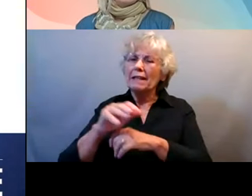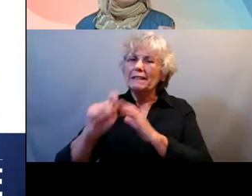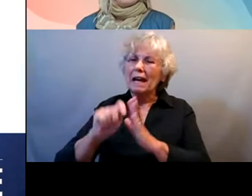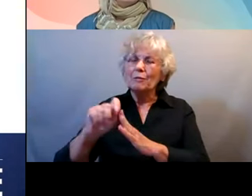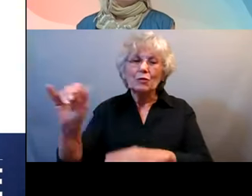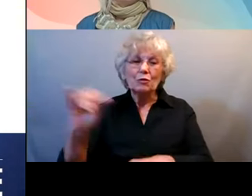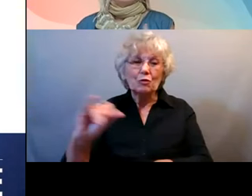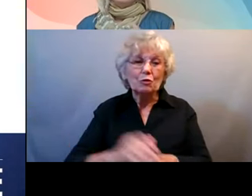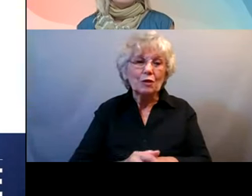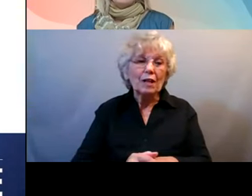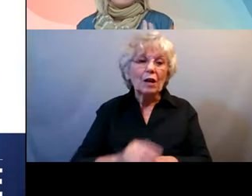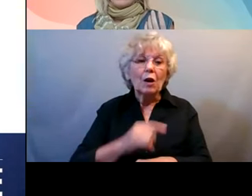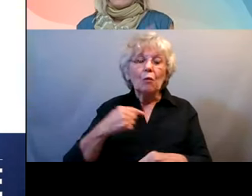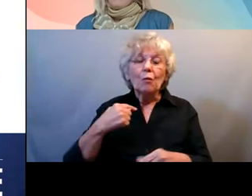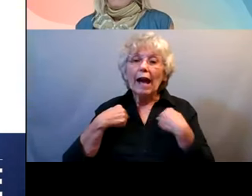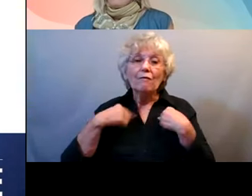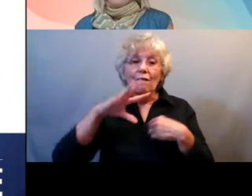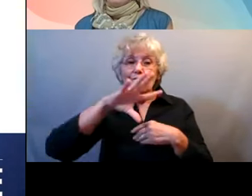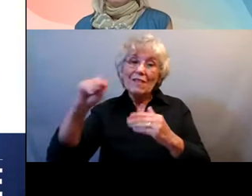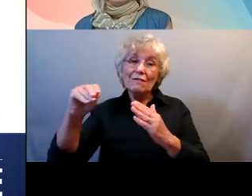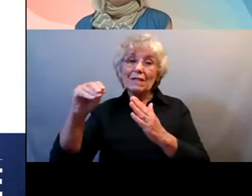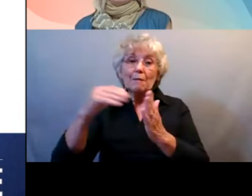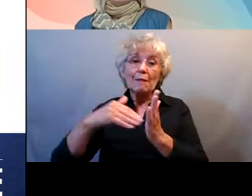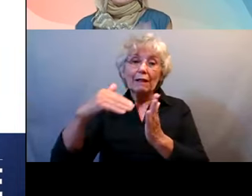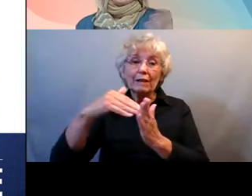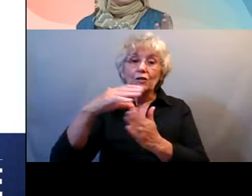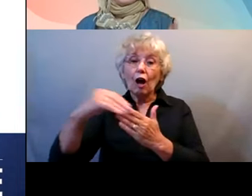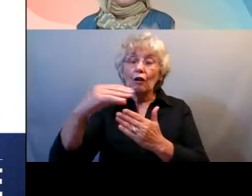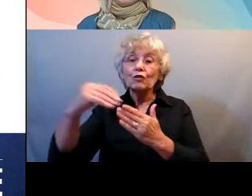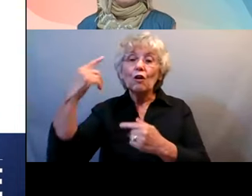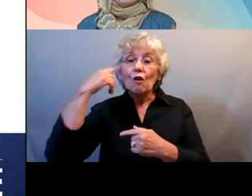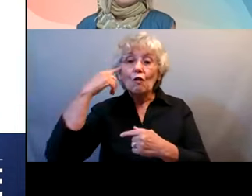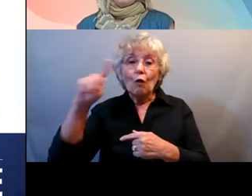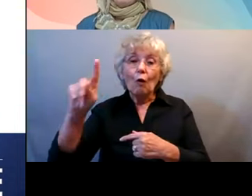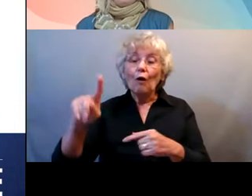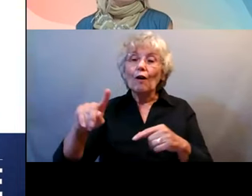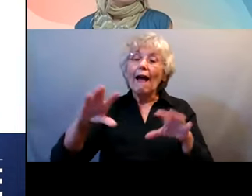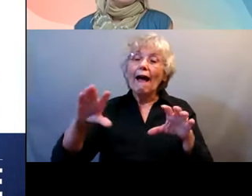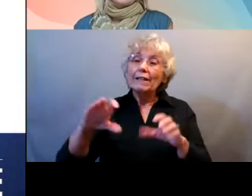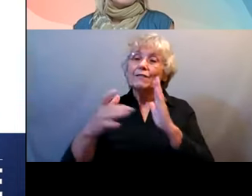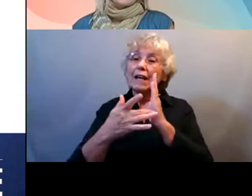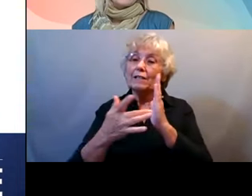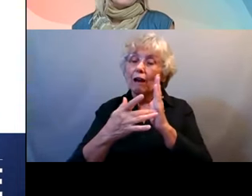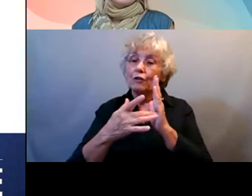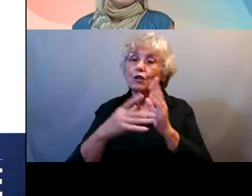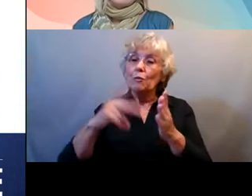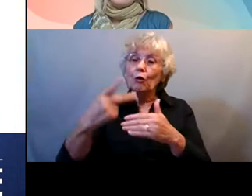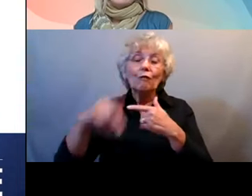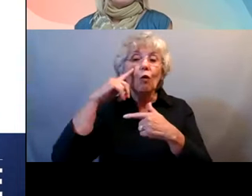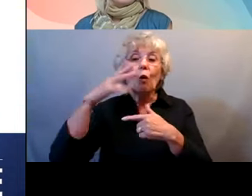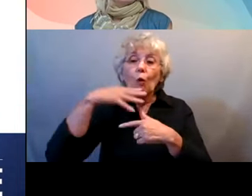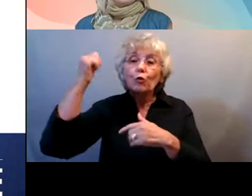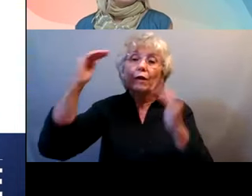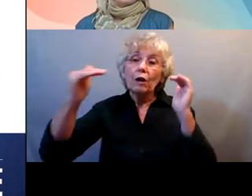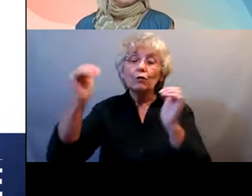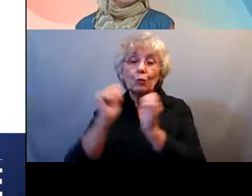investments with that, including $50 million for access to technology program for older adults and adults with disabilities. And